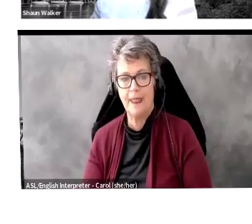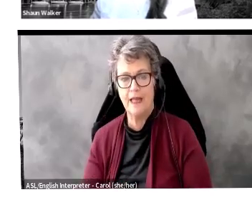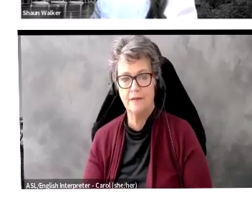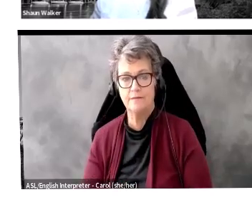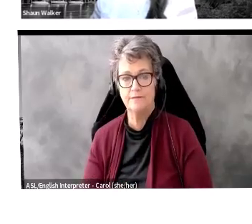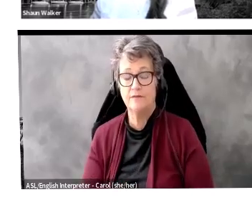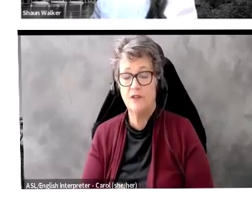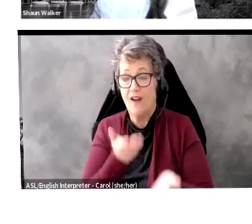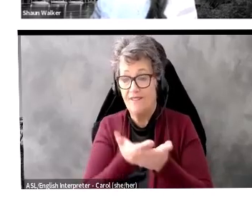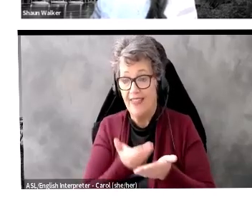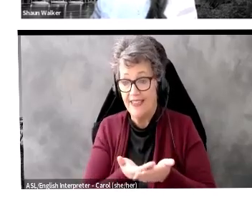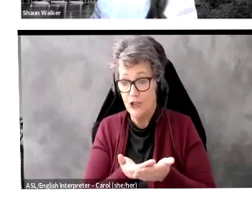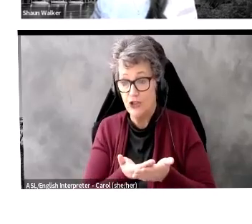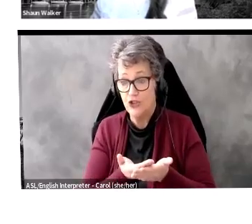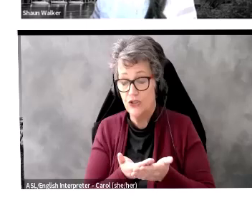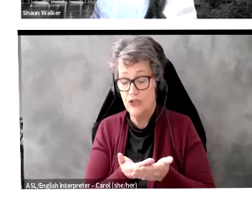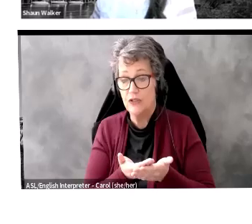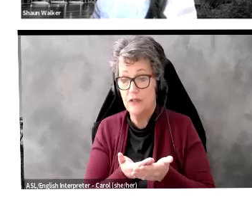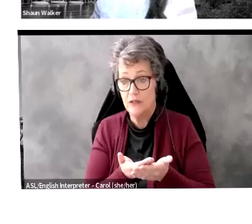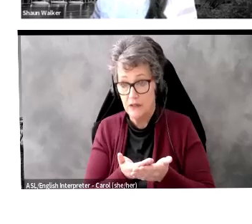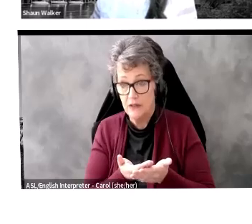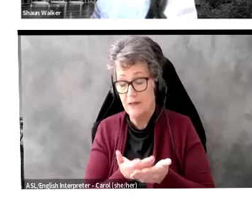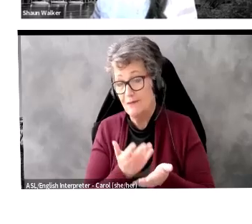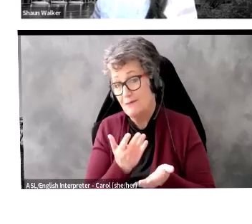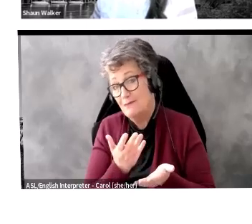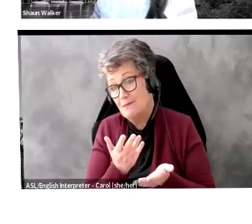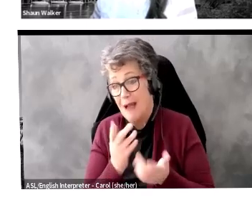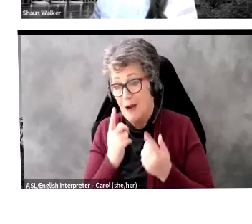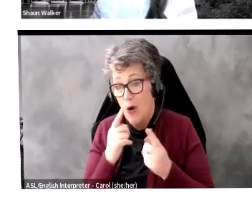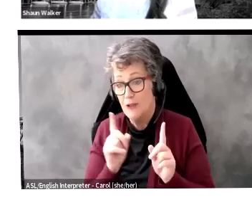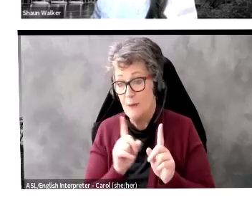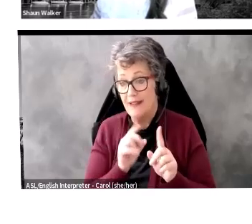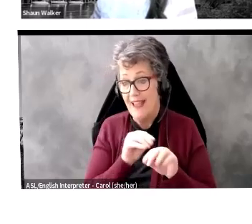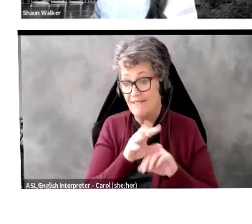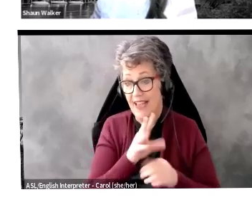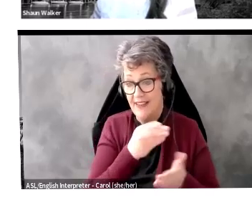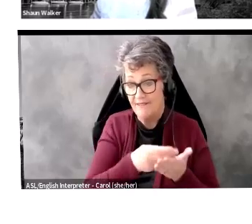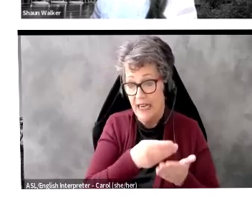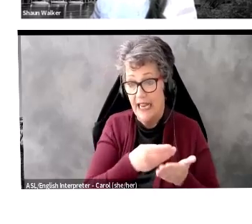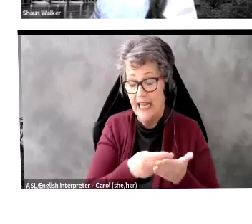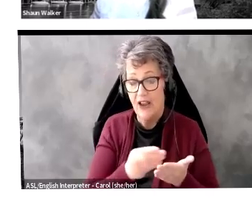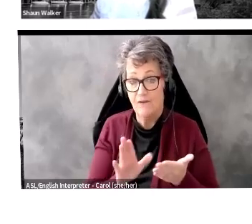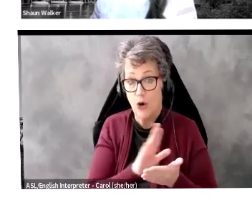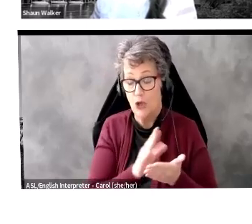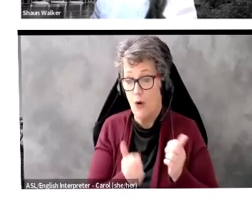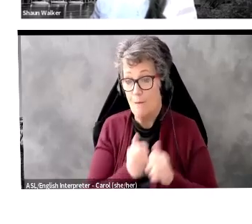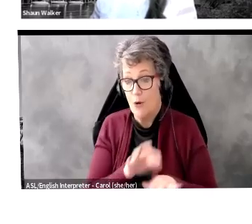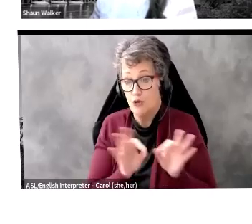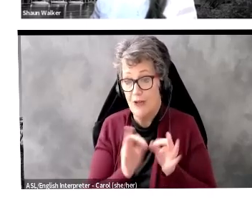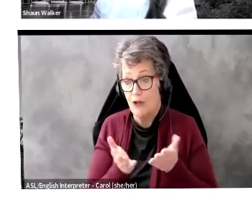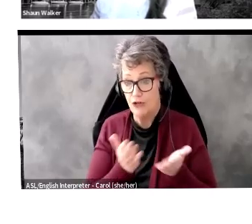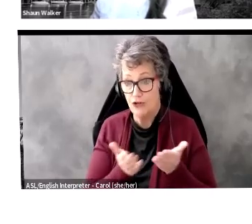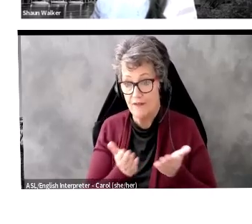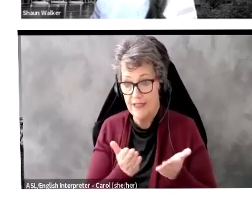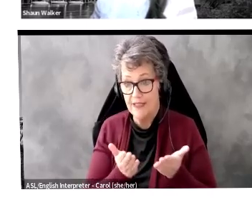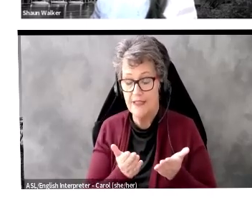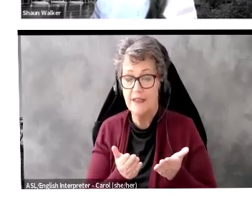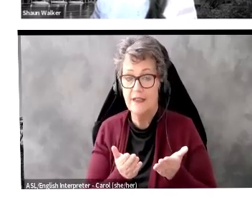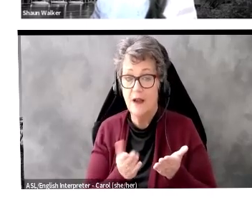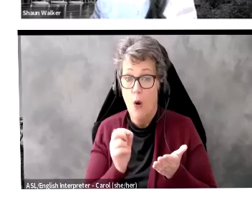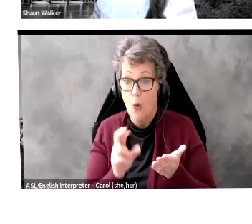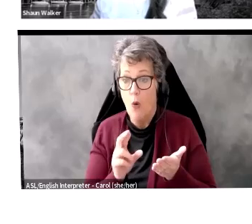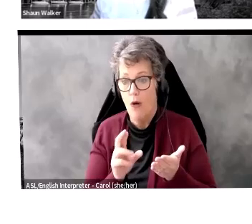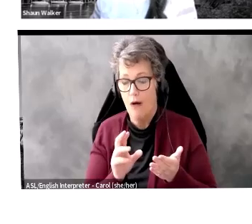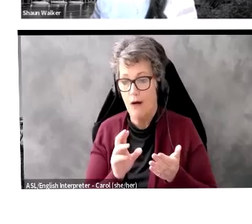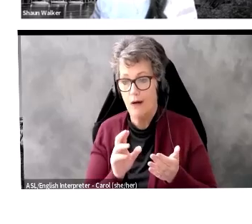Our validations, though, going in may ultimately affect funding for your most critical services and or